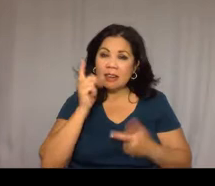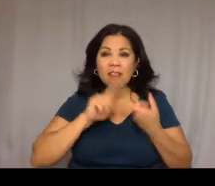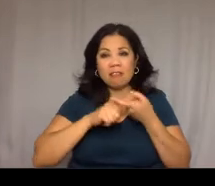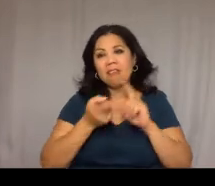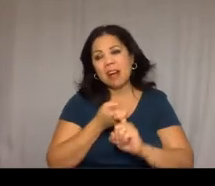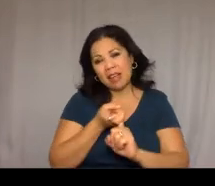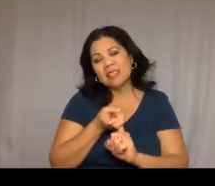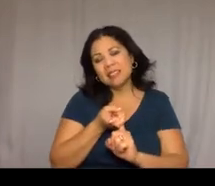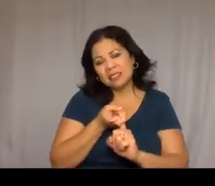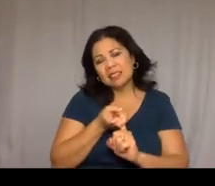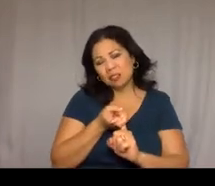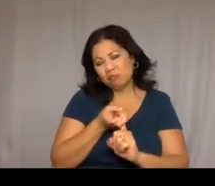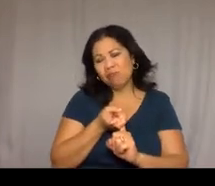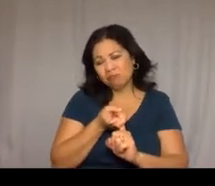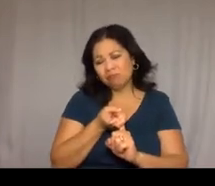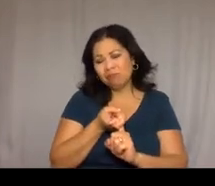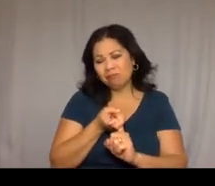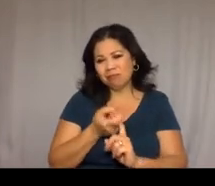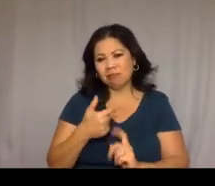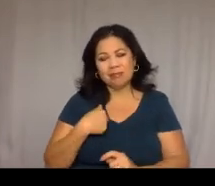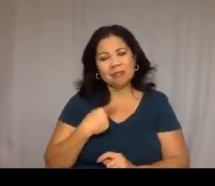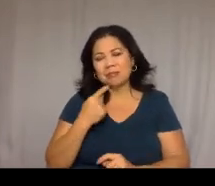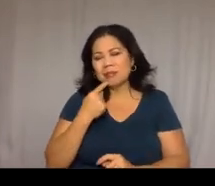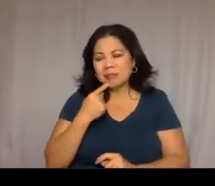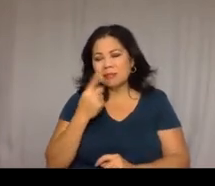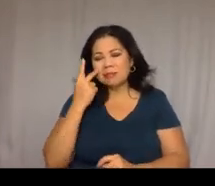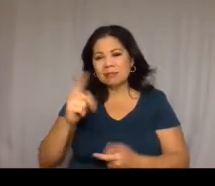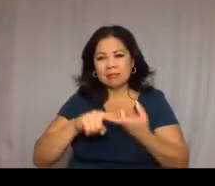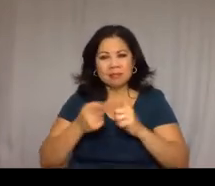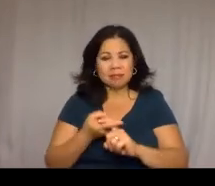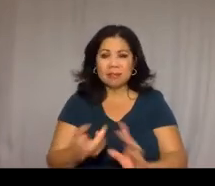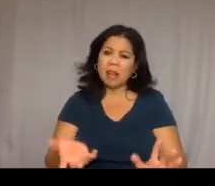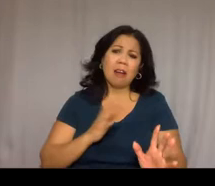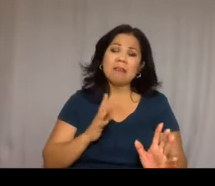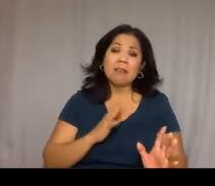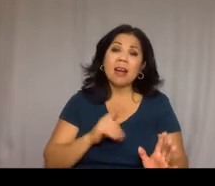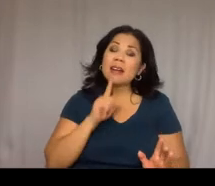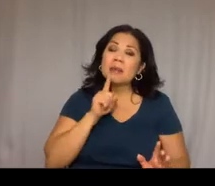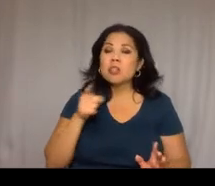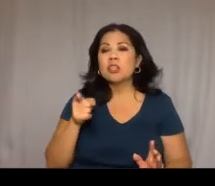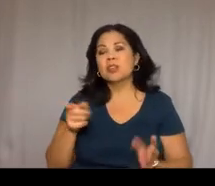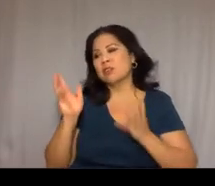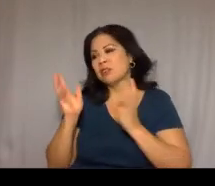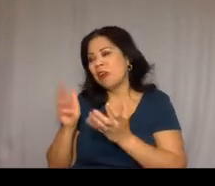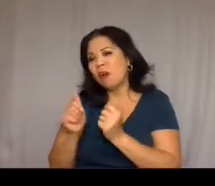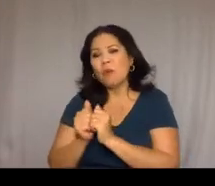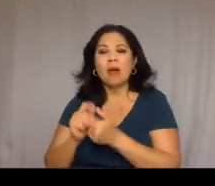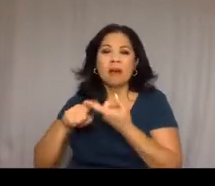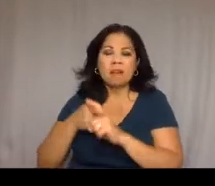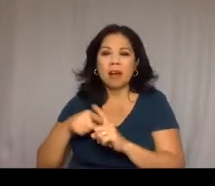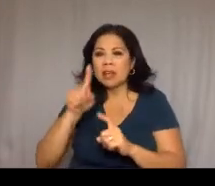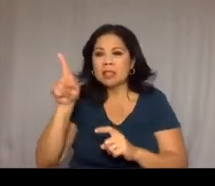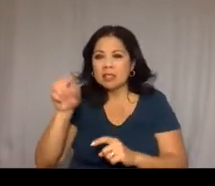friends. I miss seeing friends, and that's okay. I'm sure you're talking to your friends or Zooming with your friends